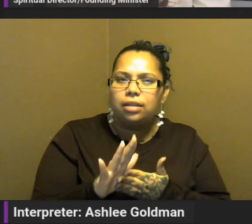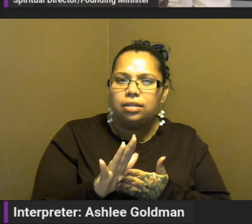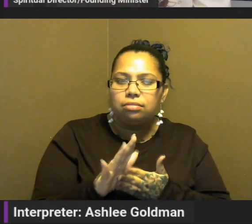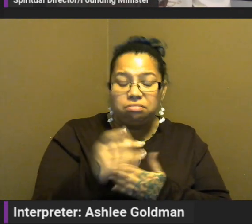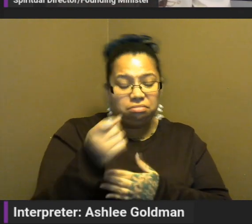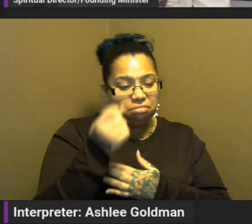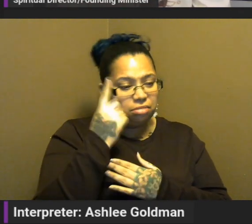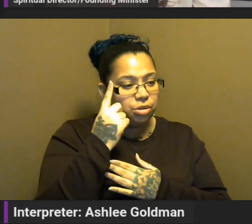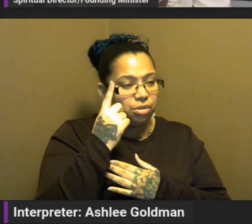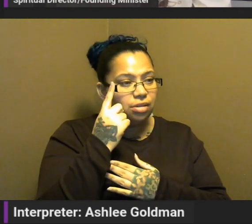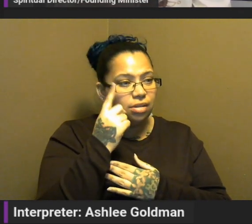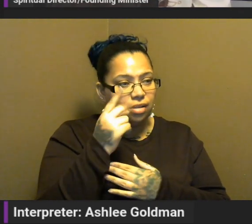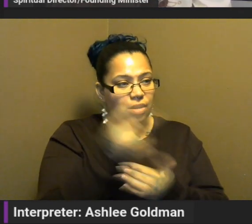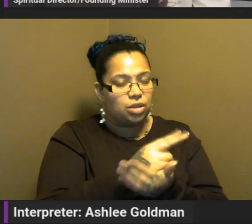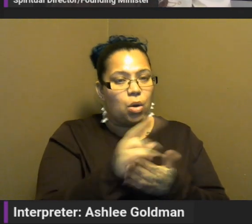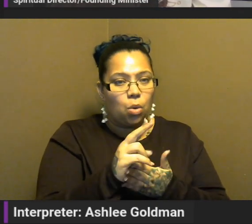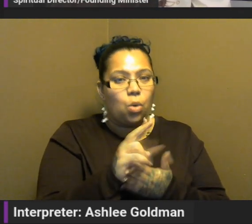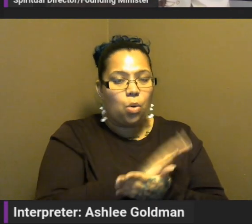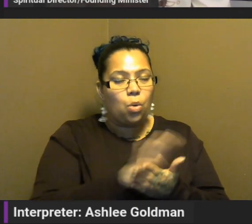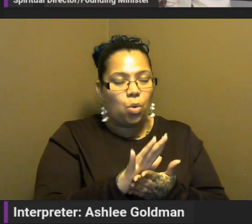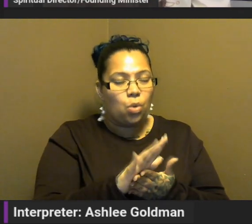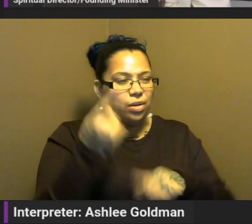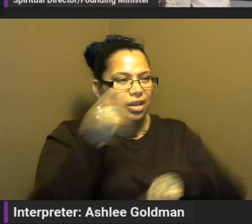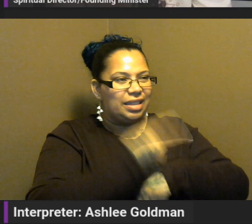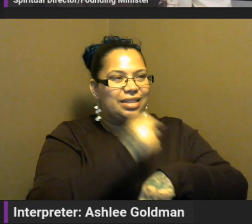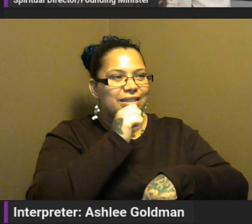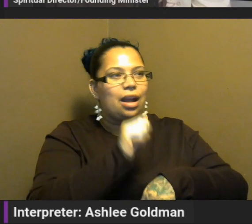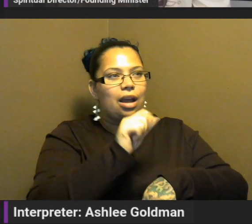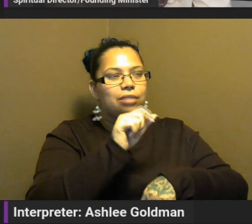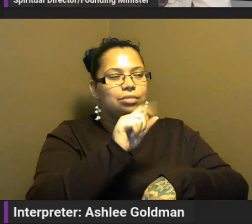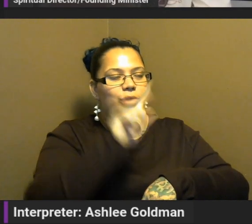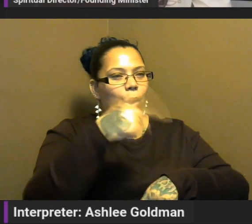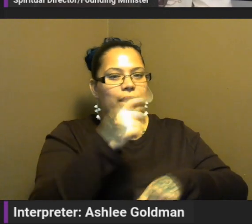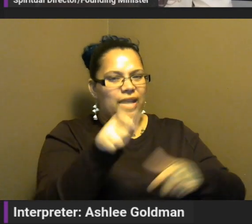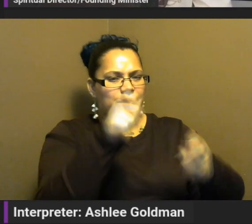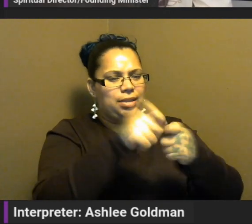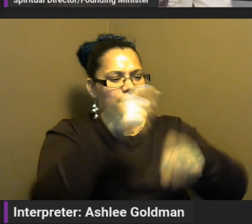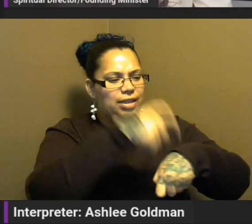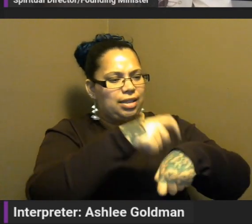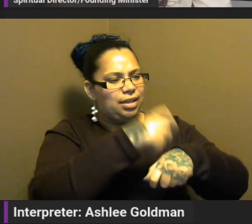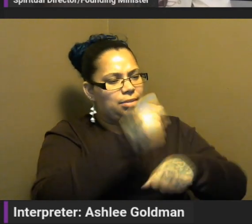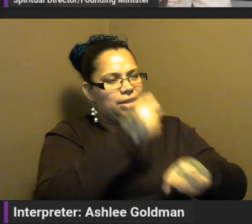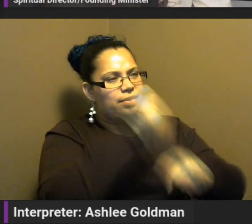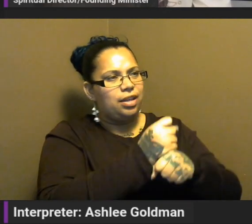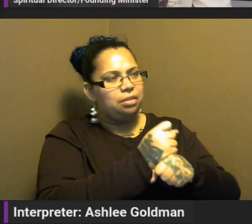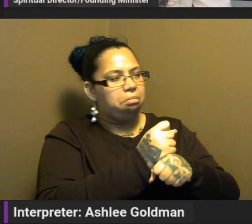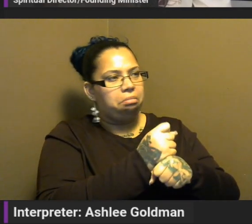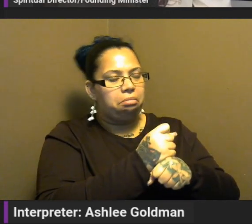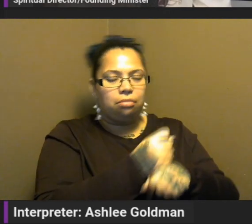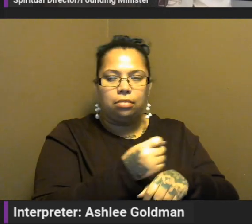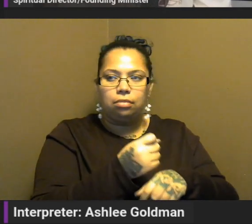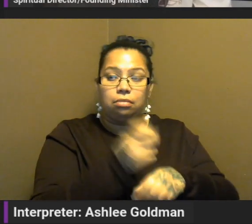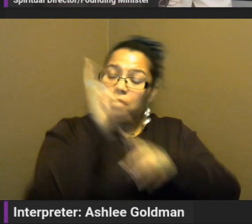days are not just for specific times of year. We can honor specific times